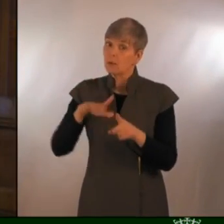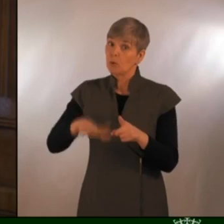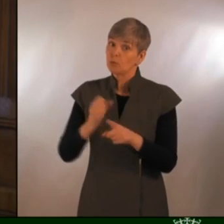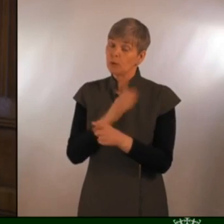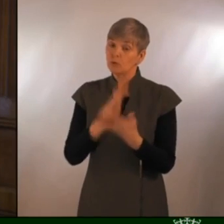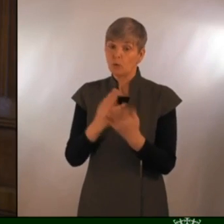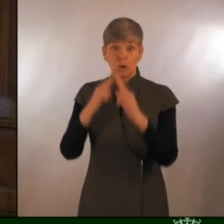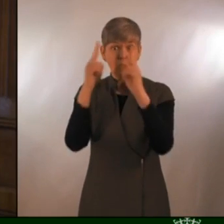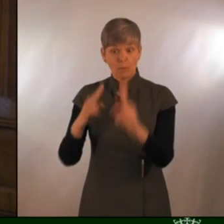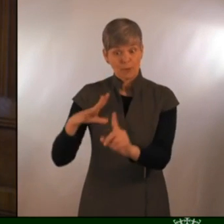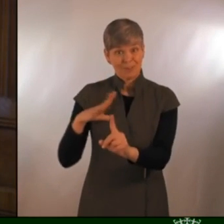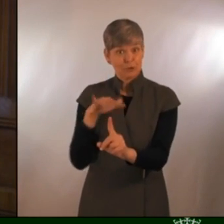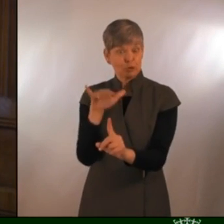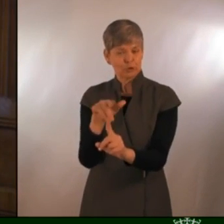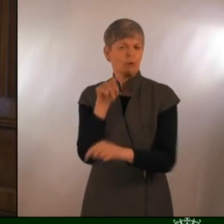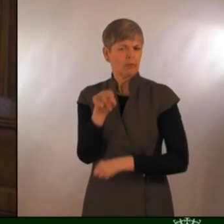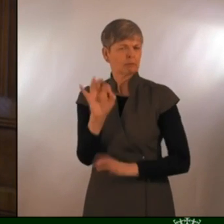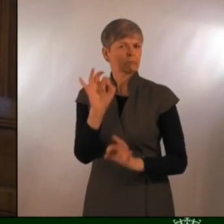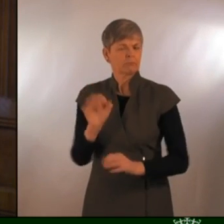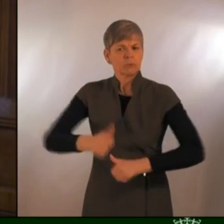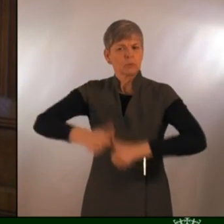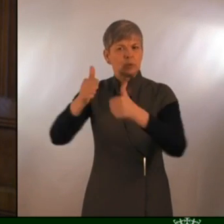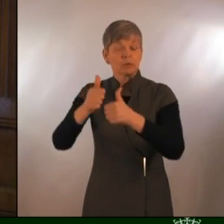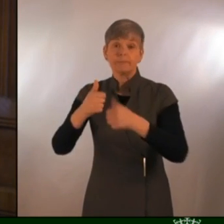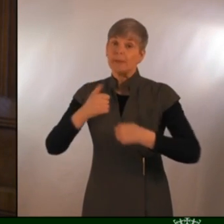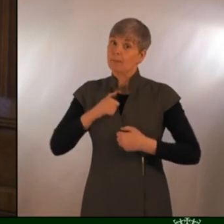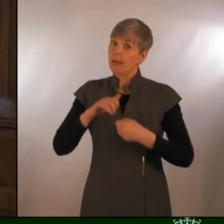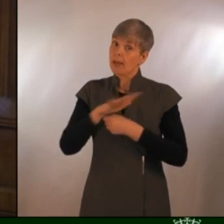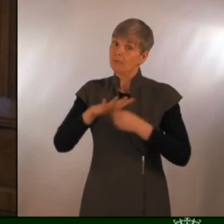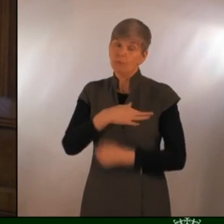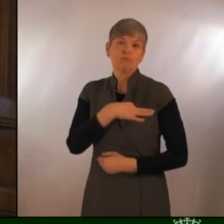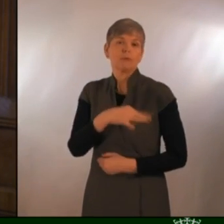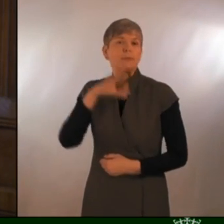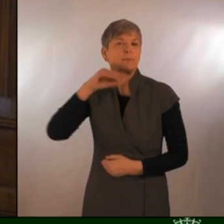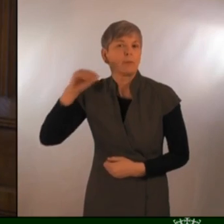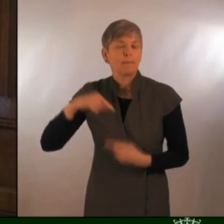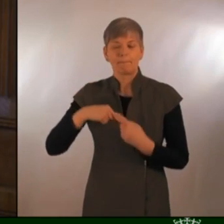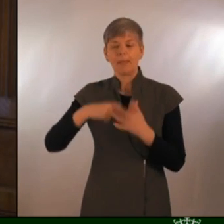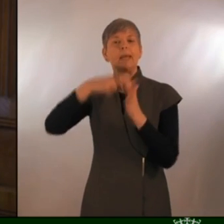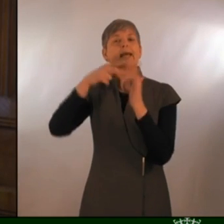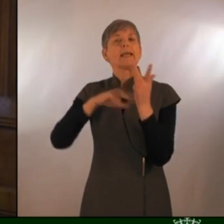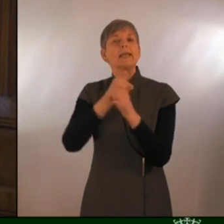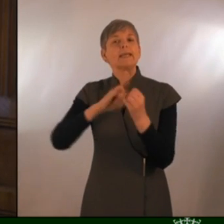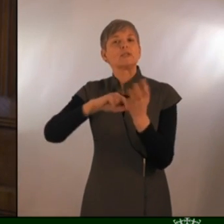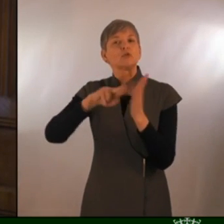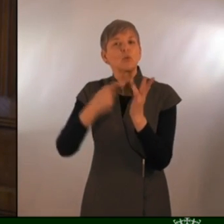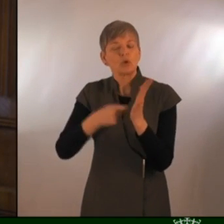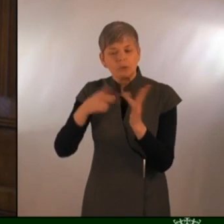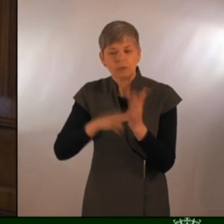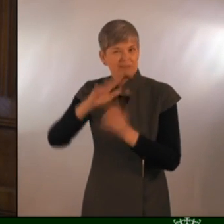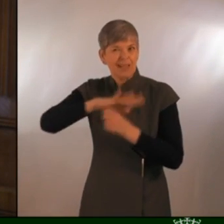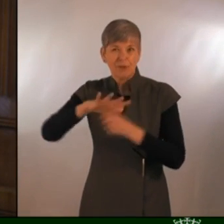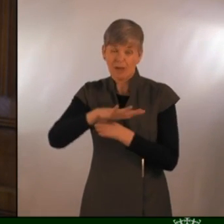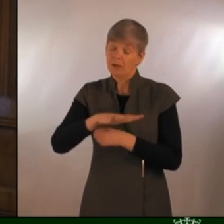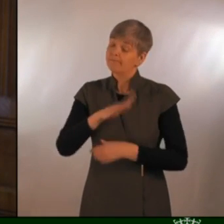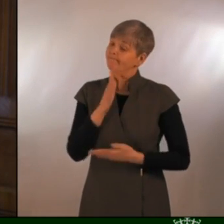decent standard. In estates across my Birmingham constituency, in Kings Norton, the Free Estates, Weedy Castle and Frankley,